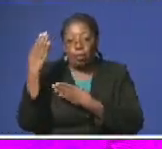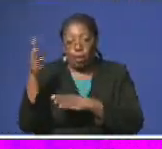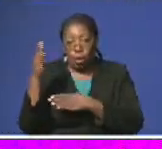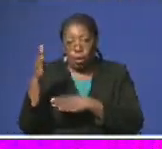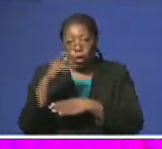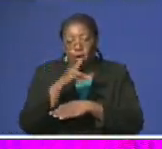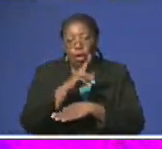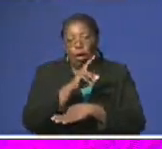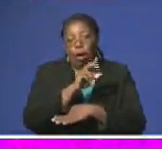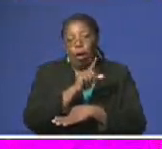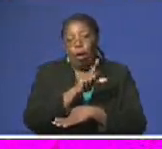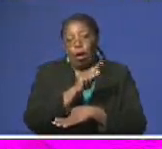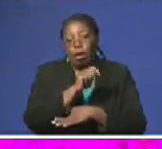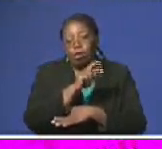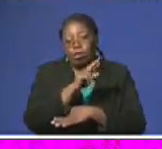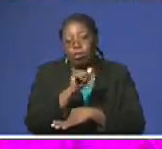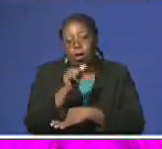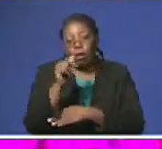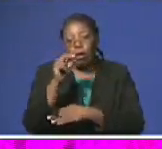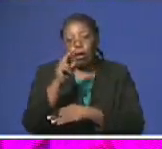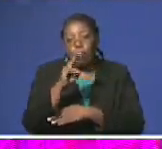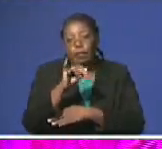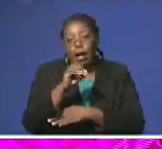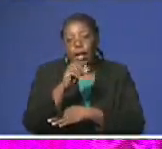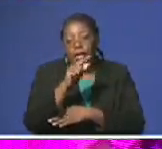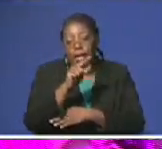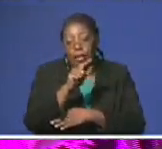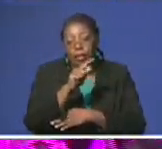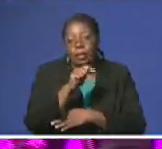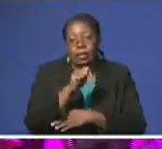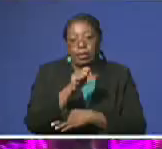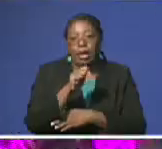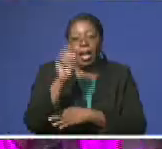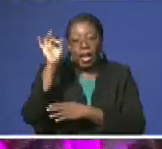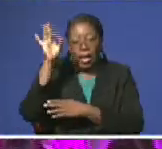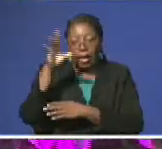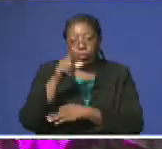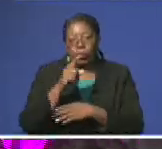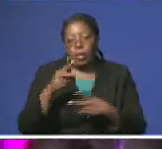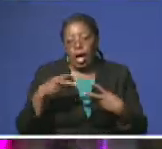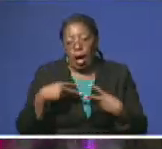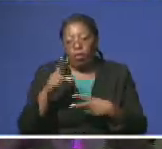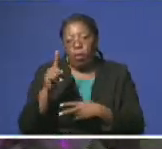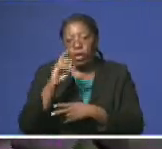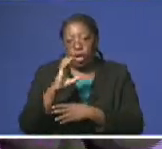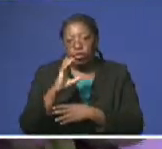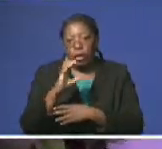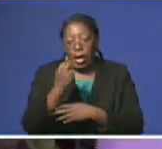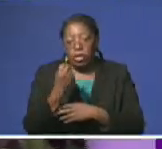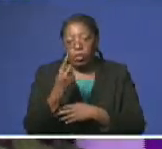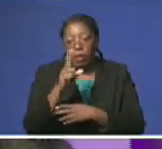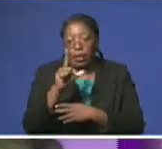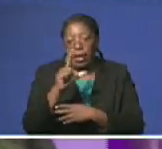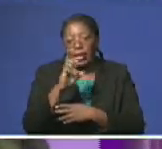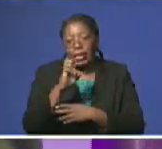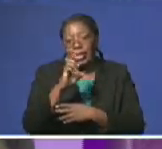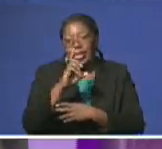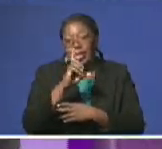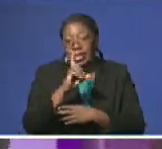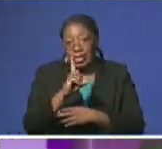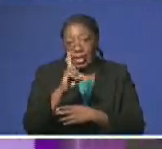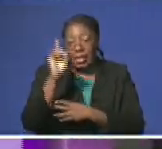light. We supply to the plants, and we have 112 boards, LED boards,